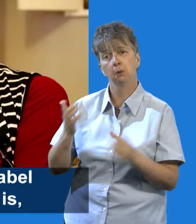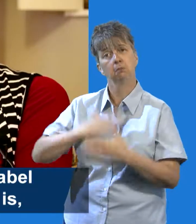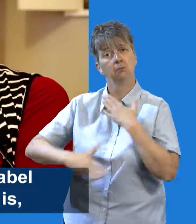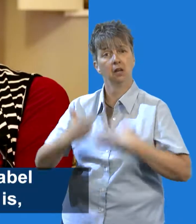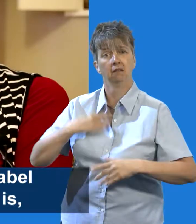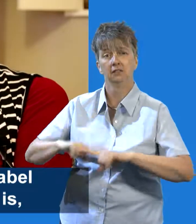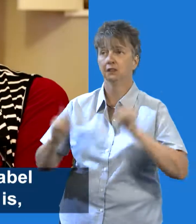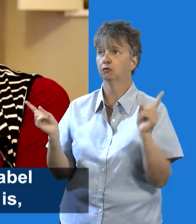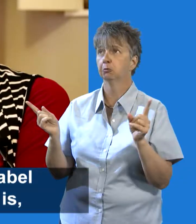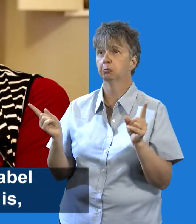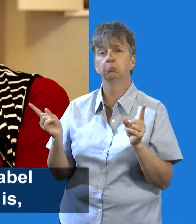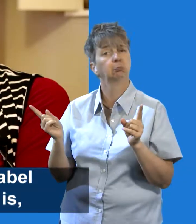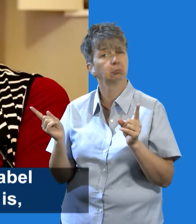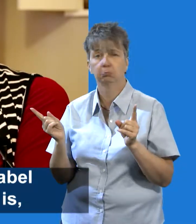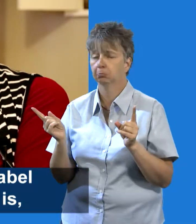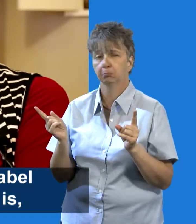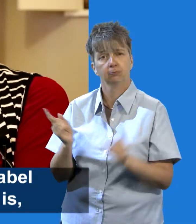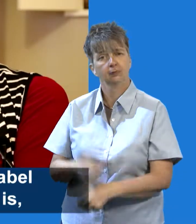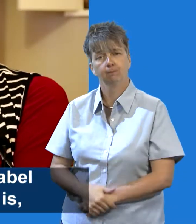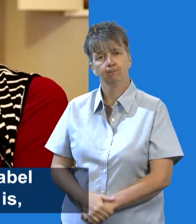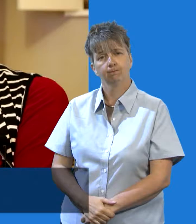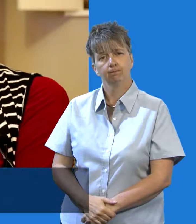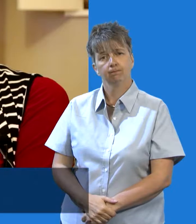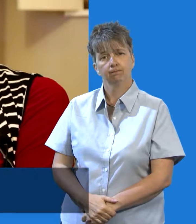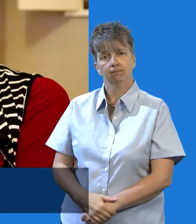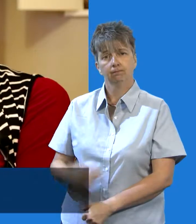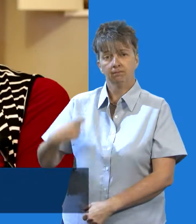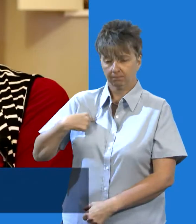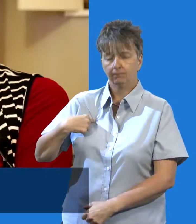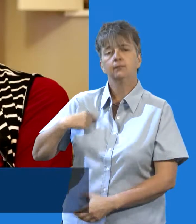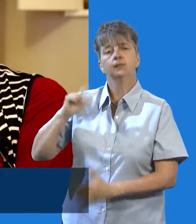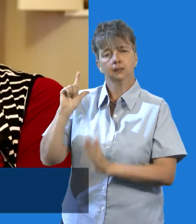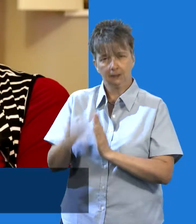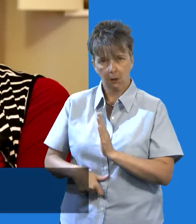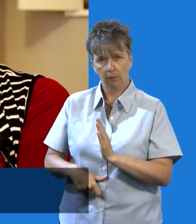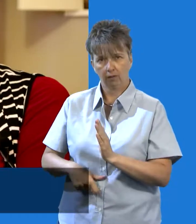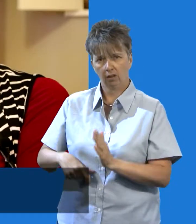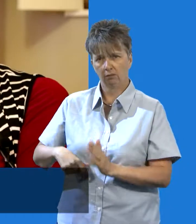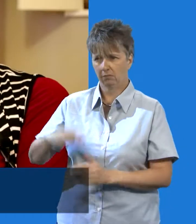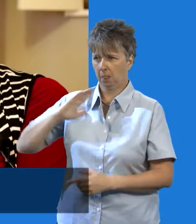is a label that people put on you that's not, it's not necessary.